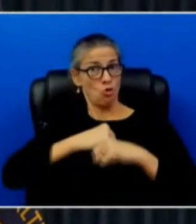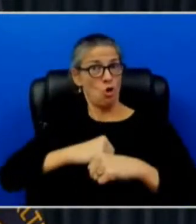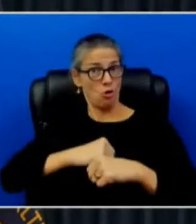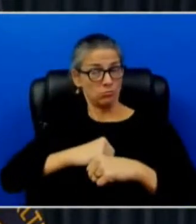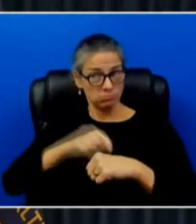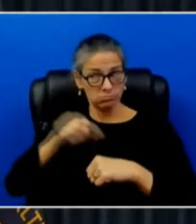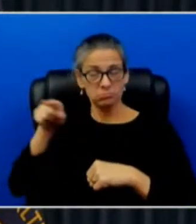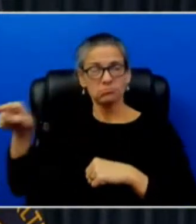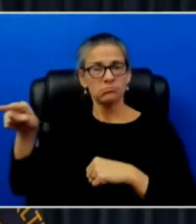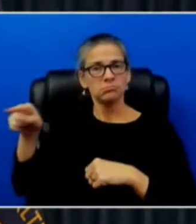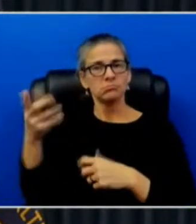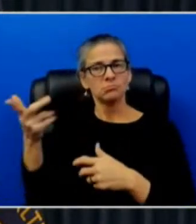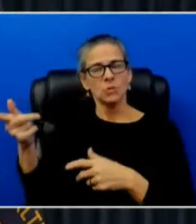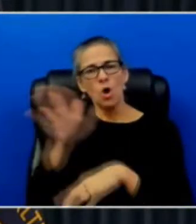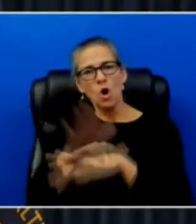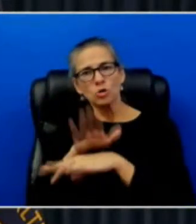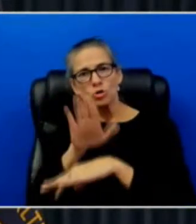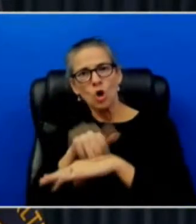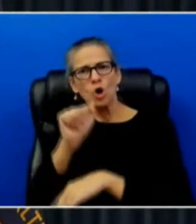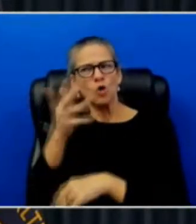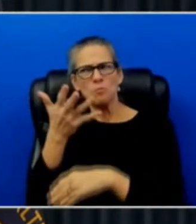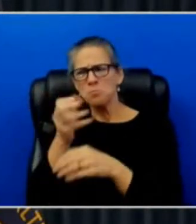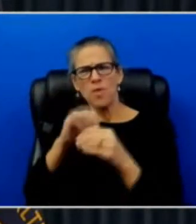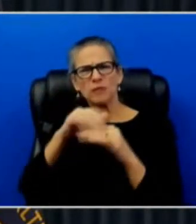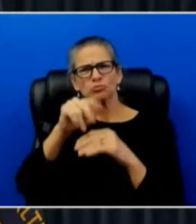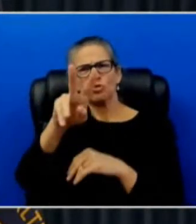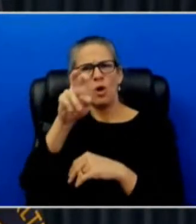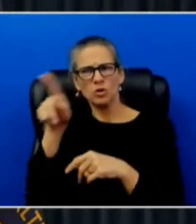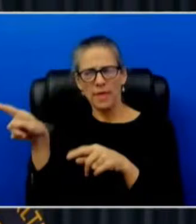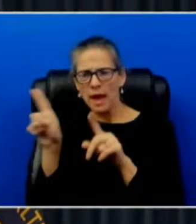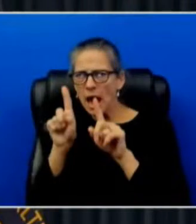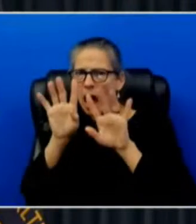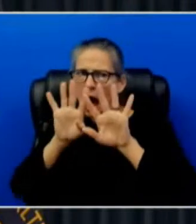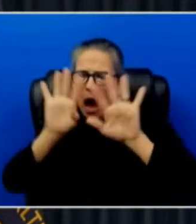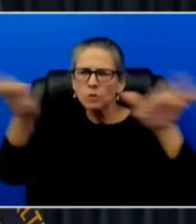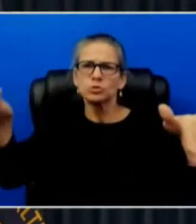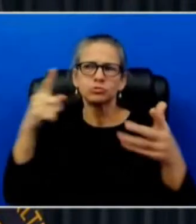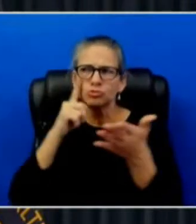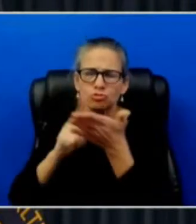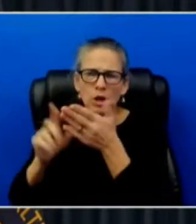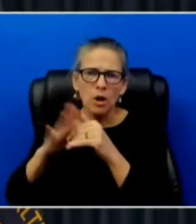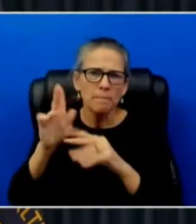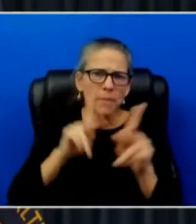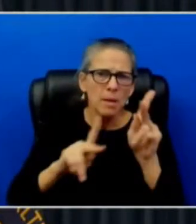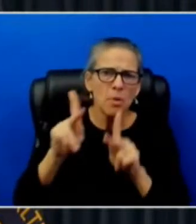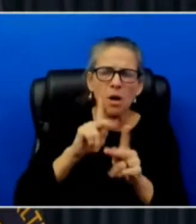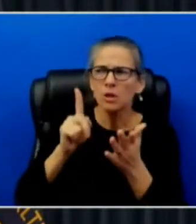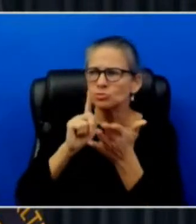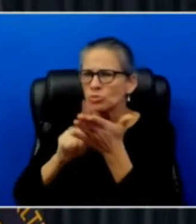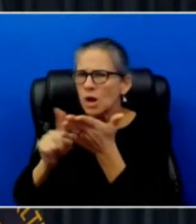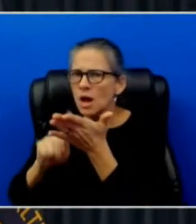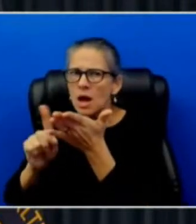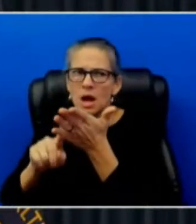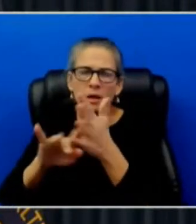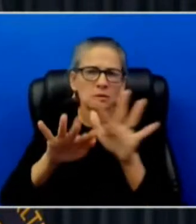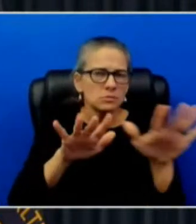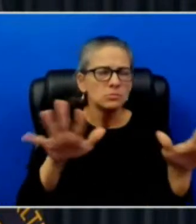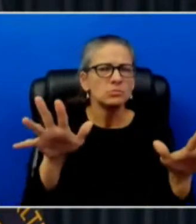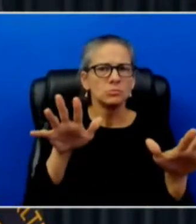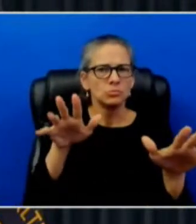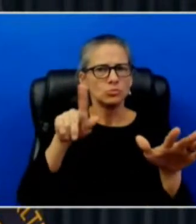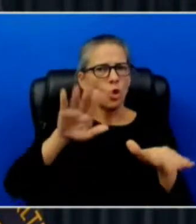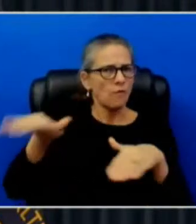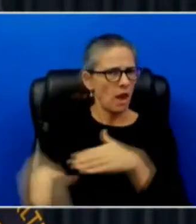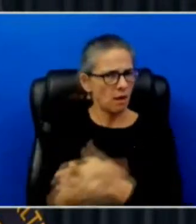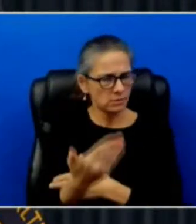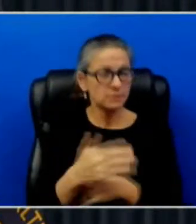medical personnel to work, as well as our Kentucky State Police troopers and officers who have been responding overnight. In good news, we're